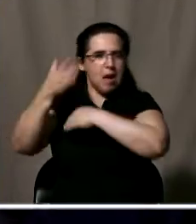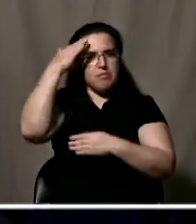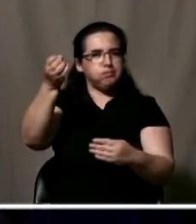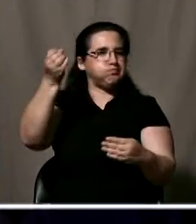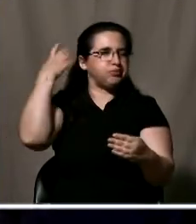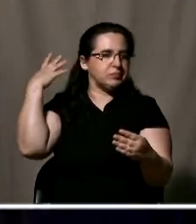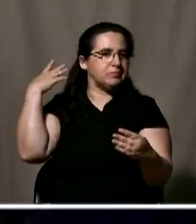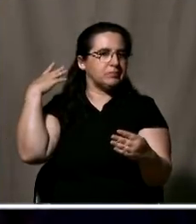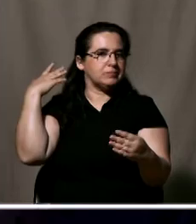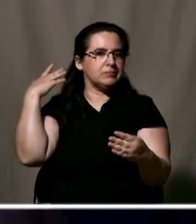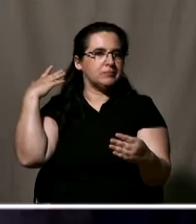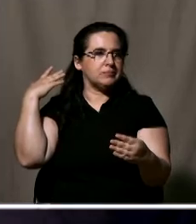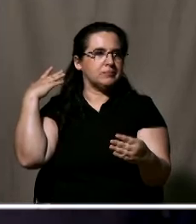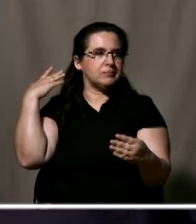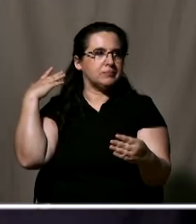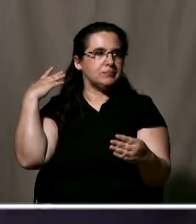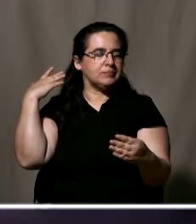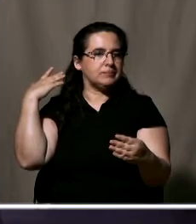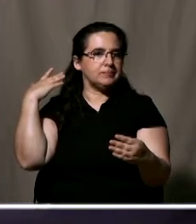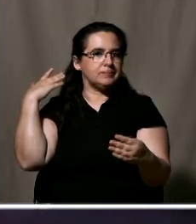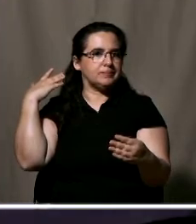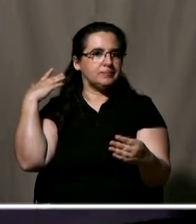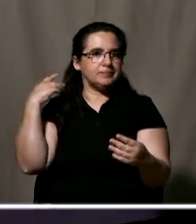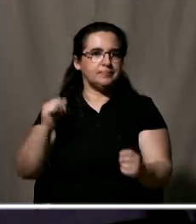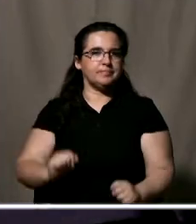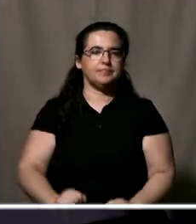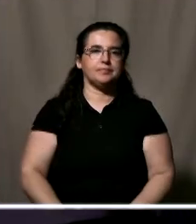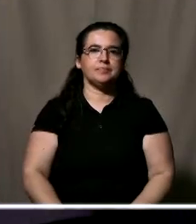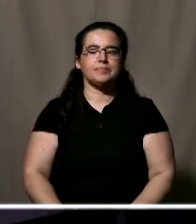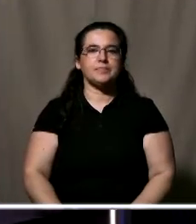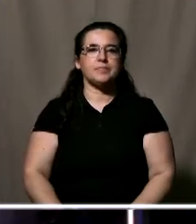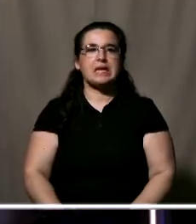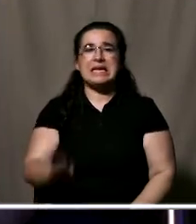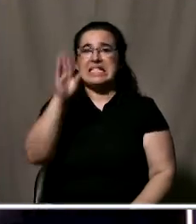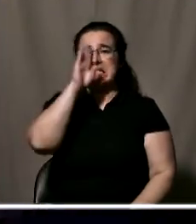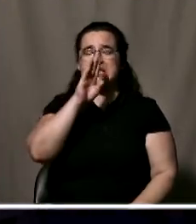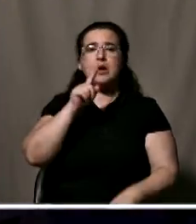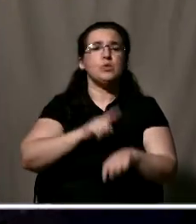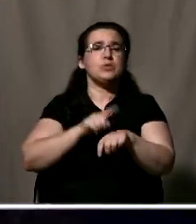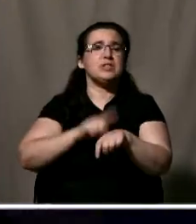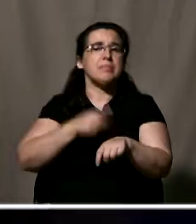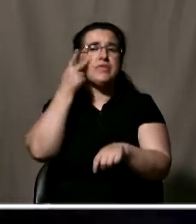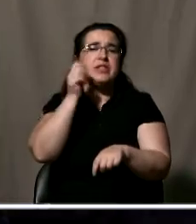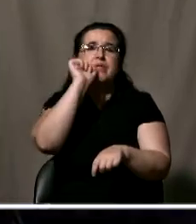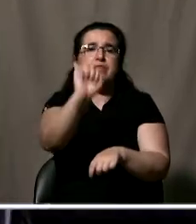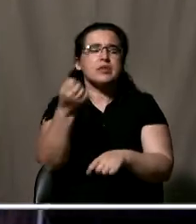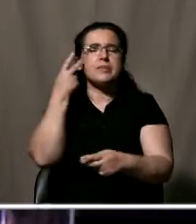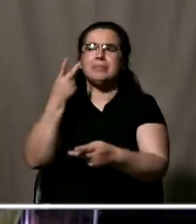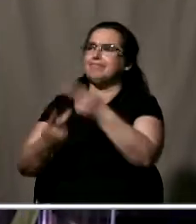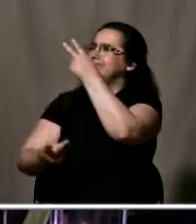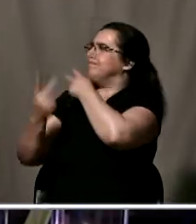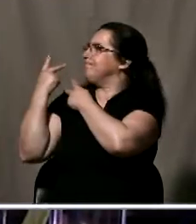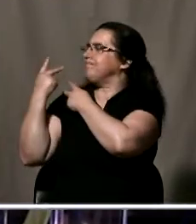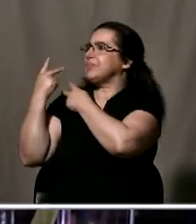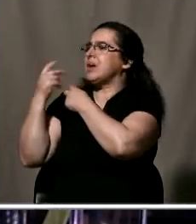you spend your life looking behind, one of two things are going to be happening. Se vocês passarem a vossa vida a olhar para trás, uma de